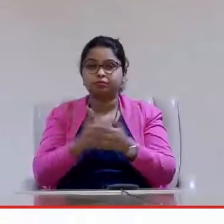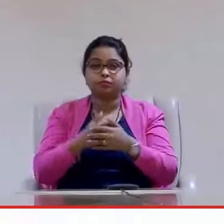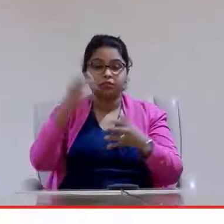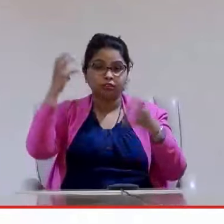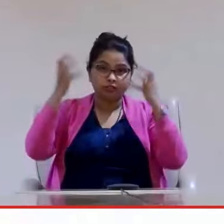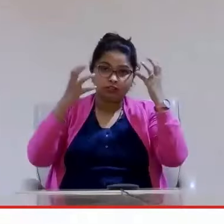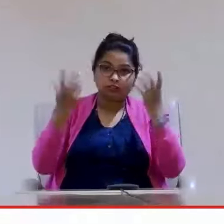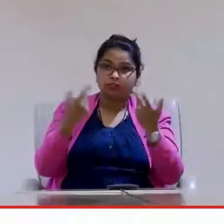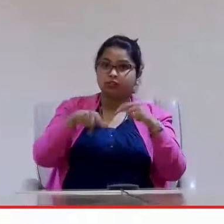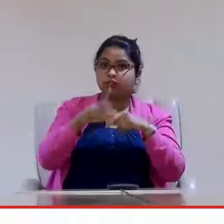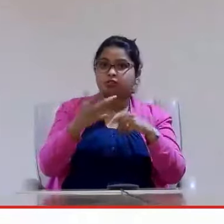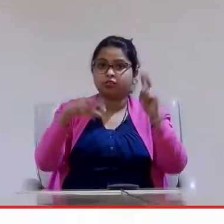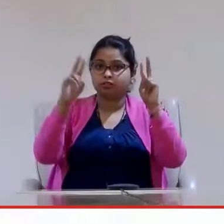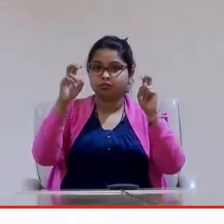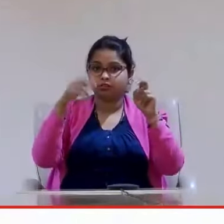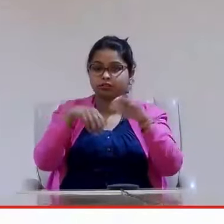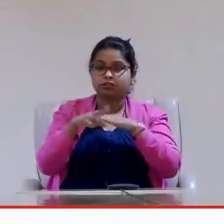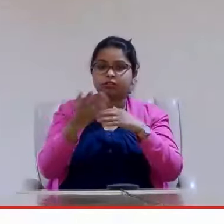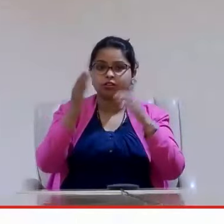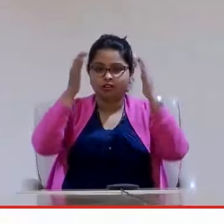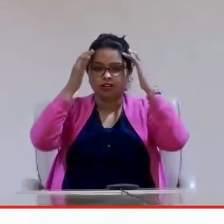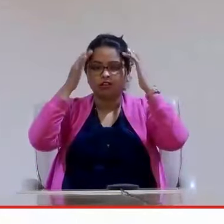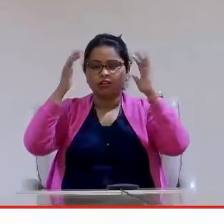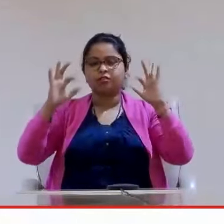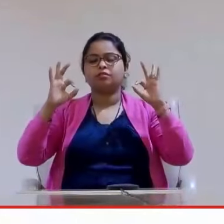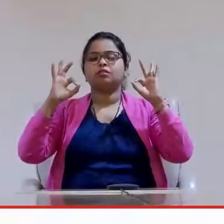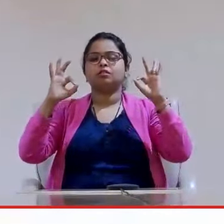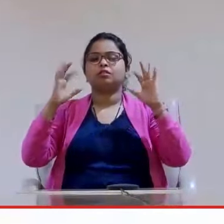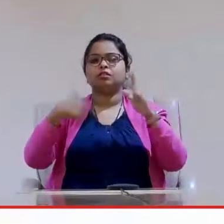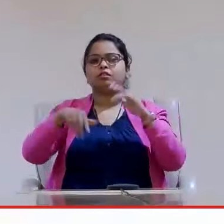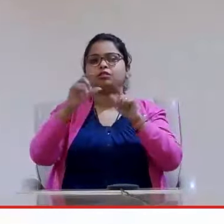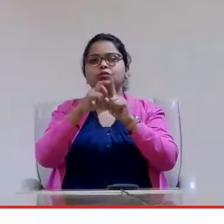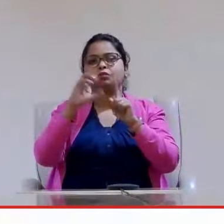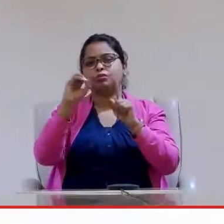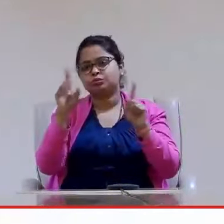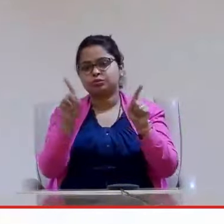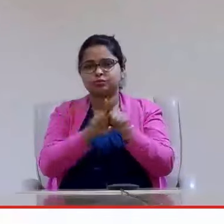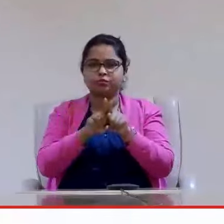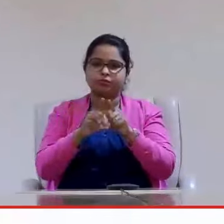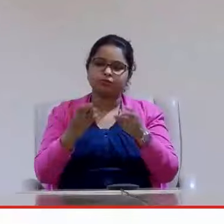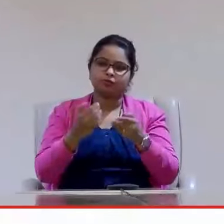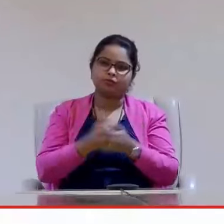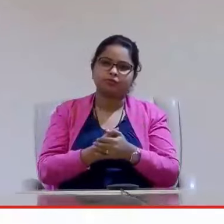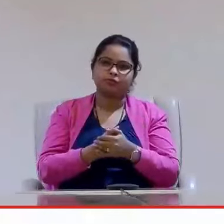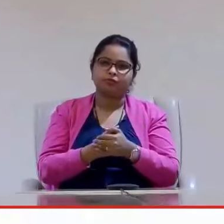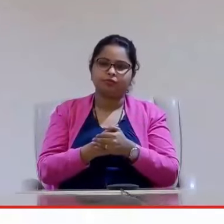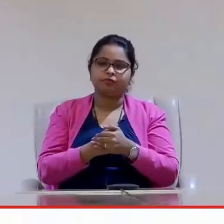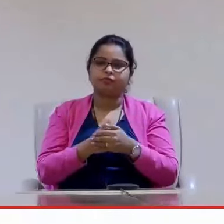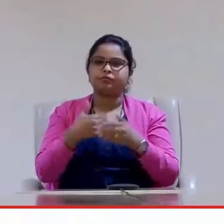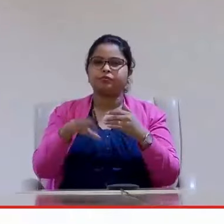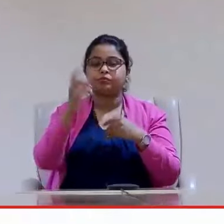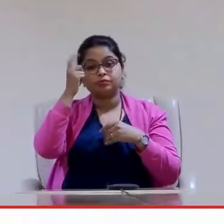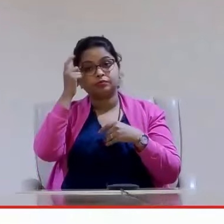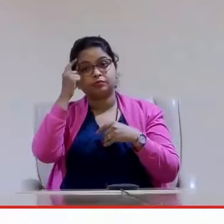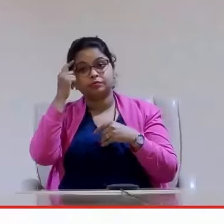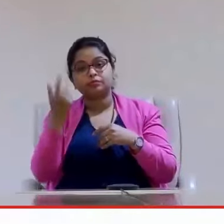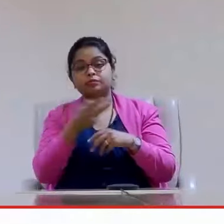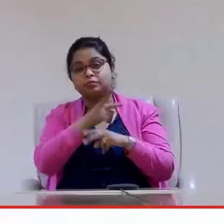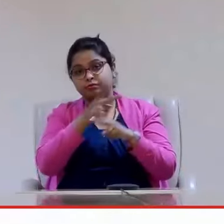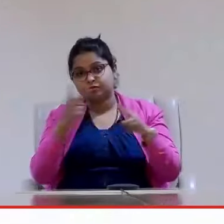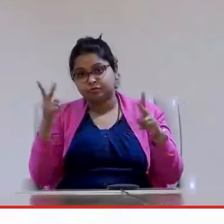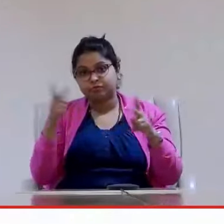are the sessions you would like to take on mental wellness? Let's do just that. So that gave me a lot of impetus. I didn't have to think differently. I